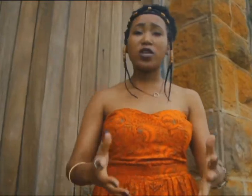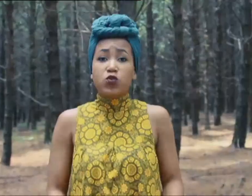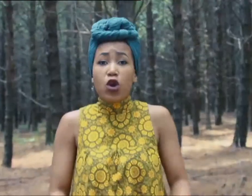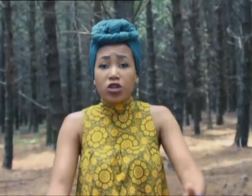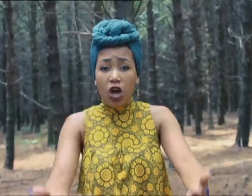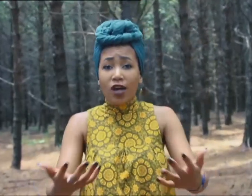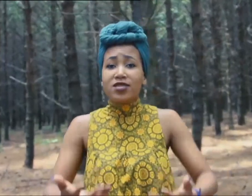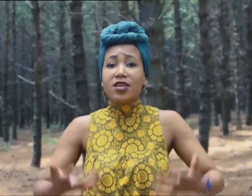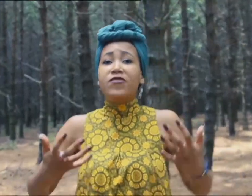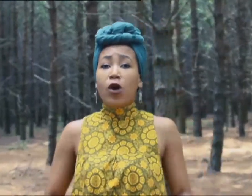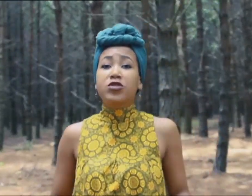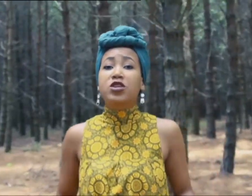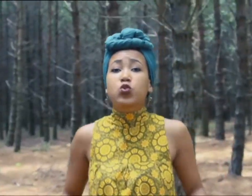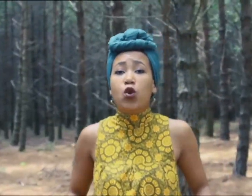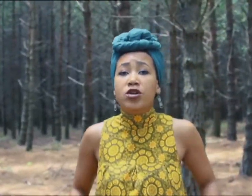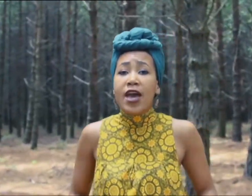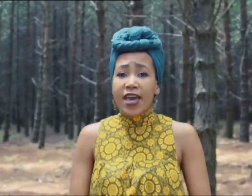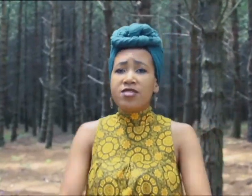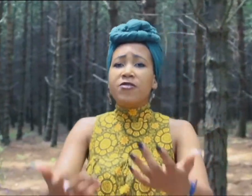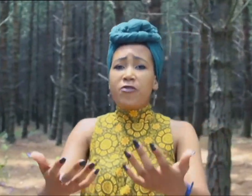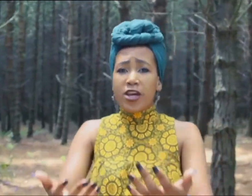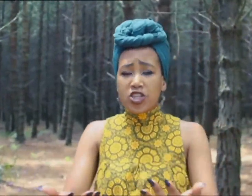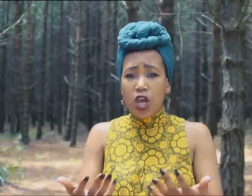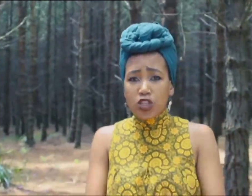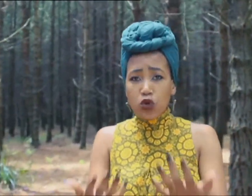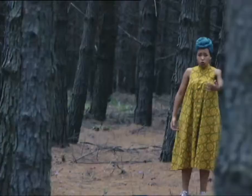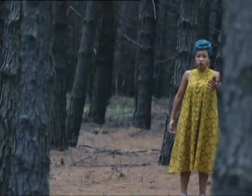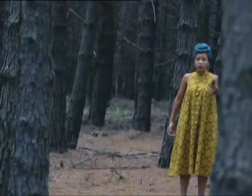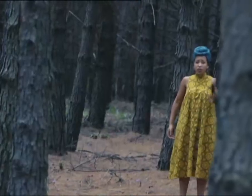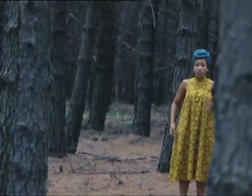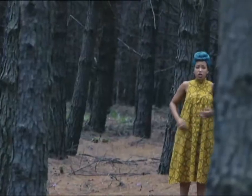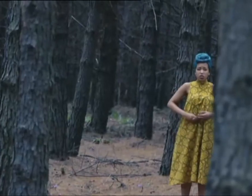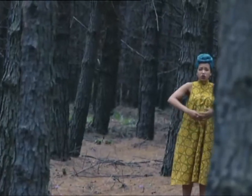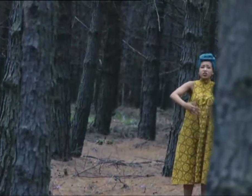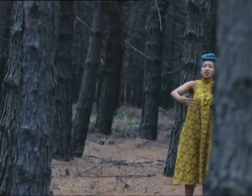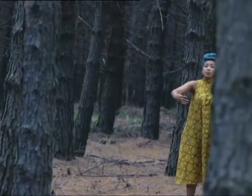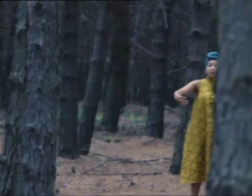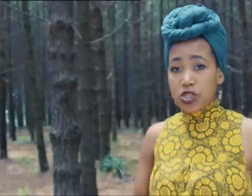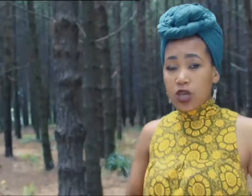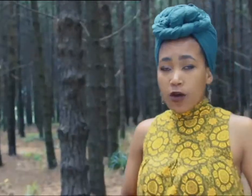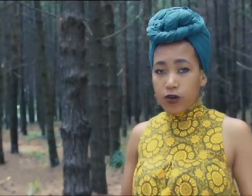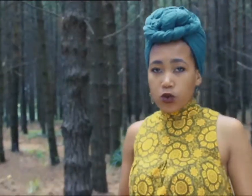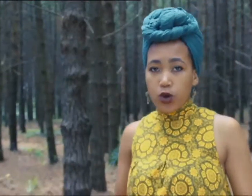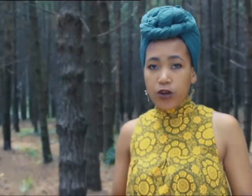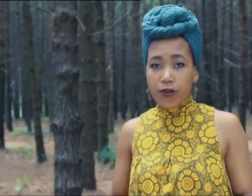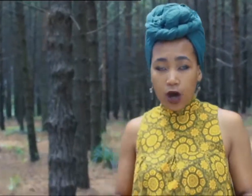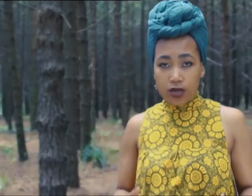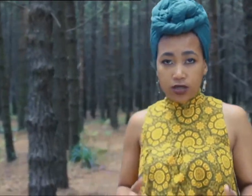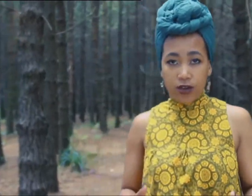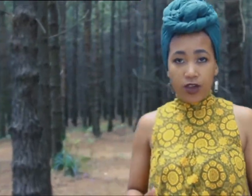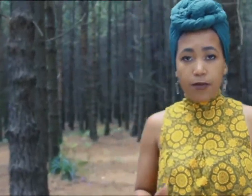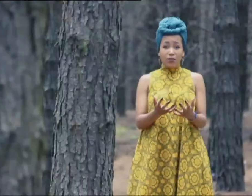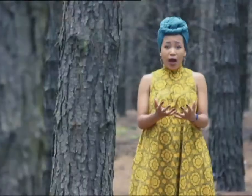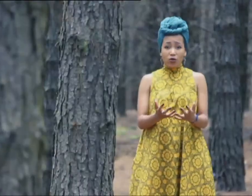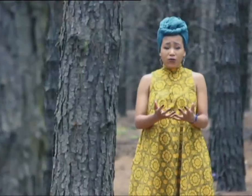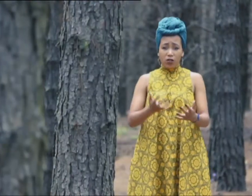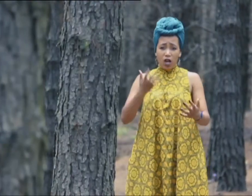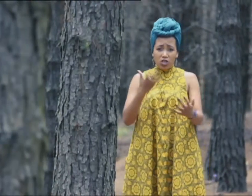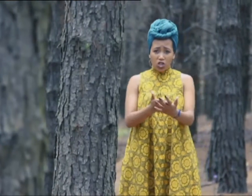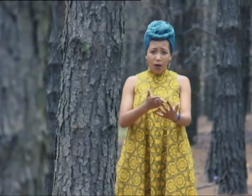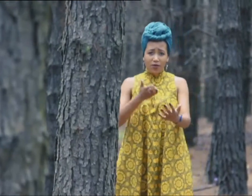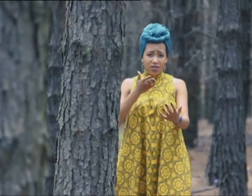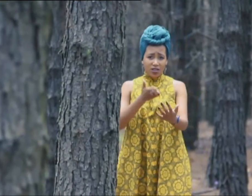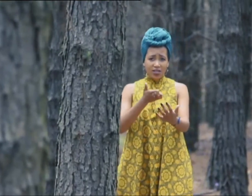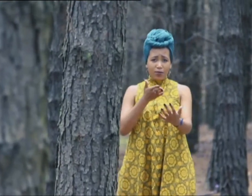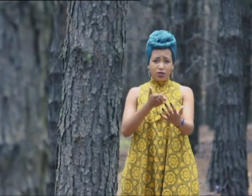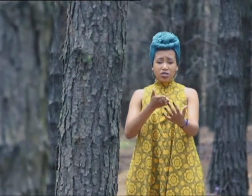good, spoke his word. God sent forth his word in the flesh, to redeem the flesh. For the word of God is living and